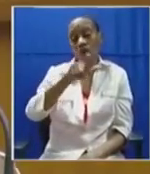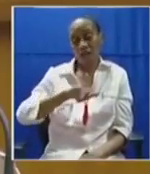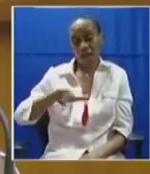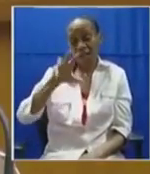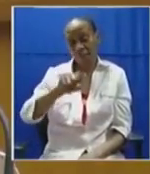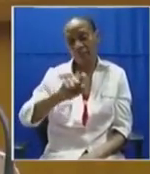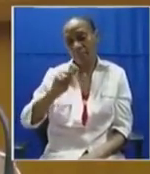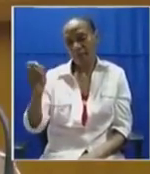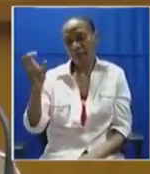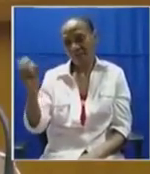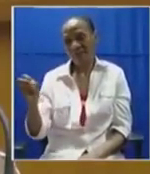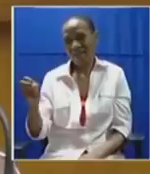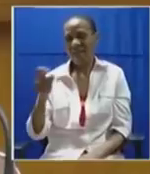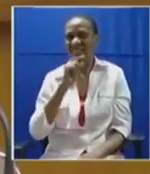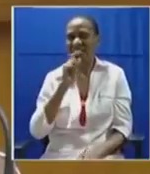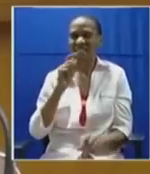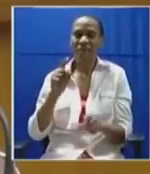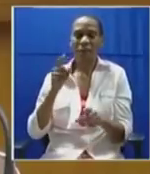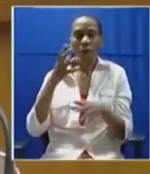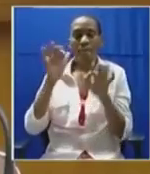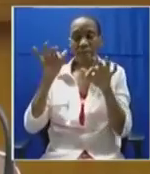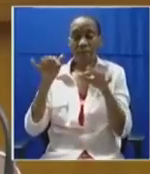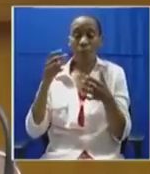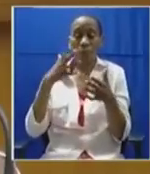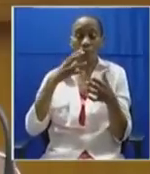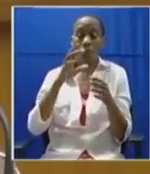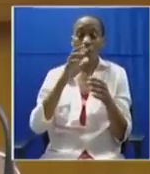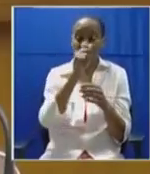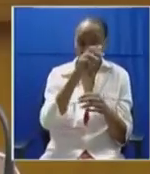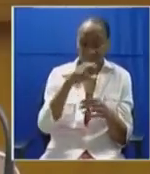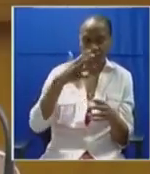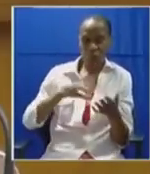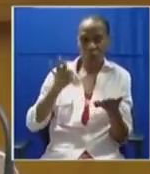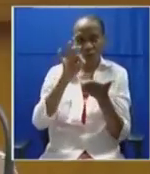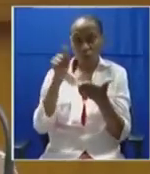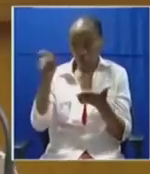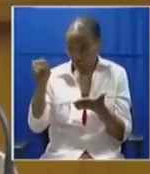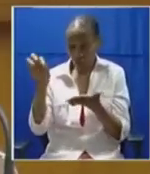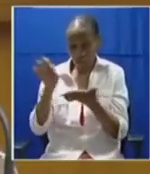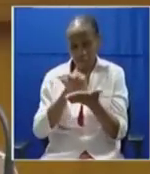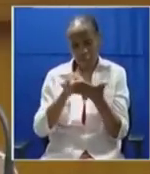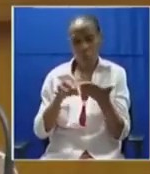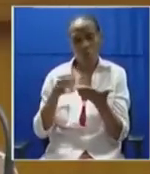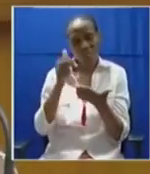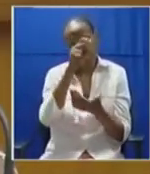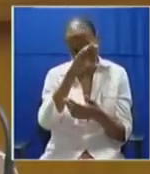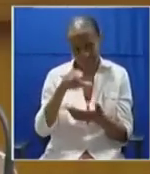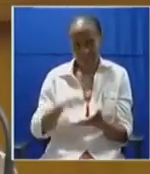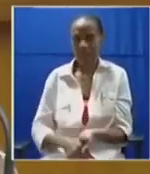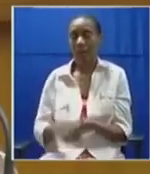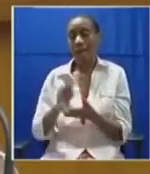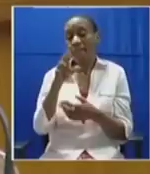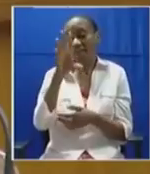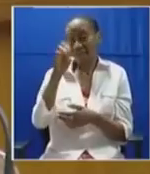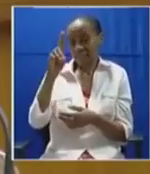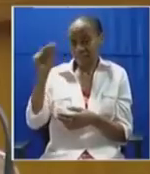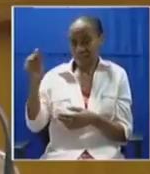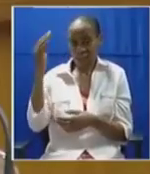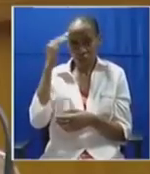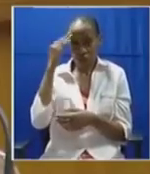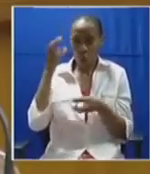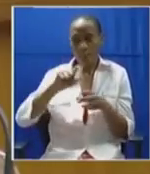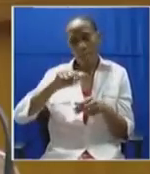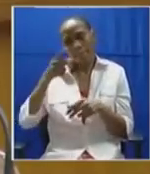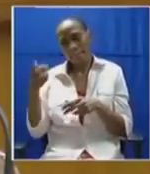a political ploy to get votes out of desperate, vulnerable people. The Democratic Alliance knows there is a better